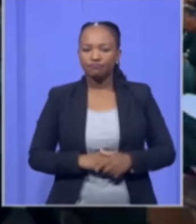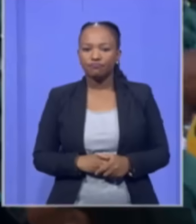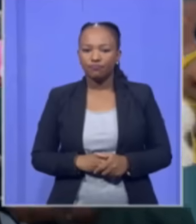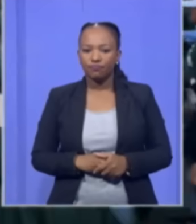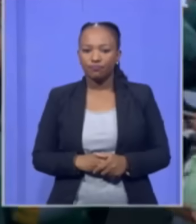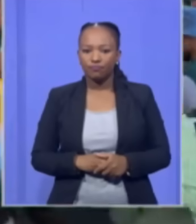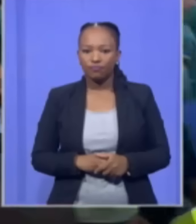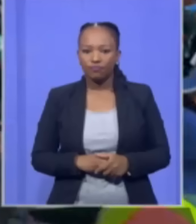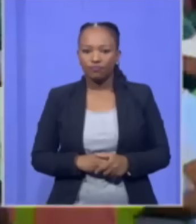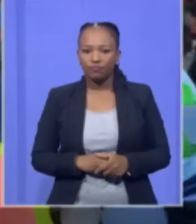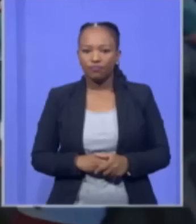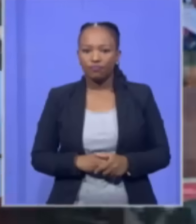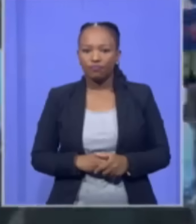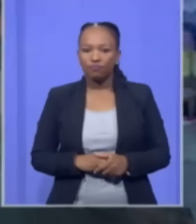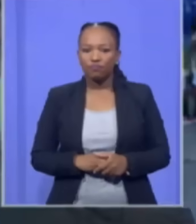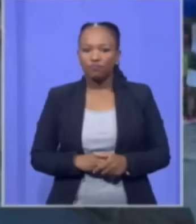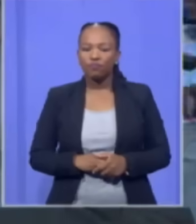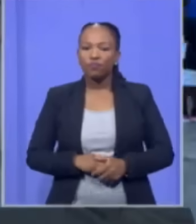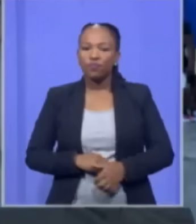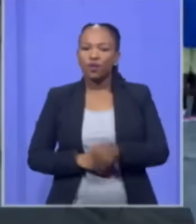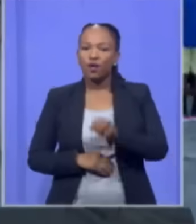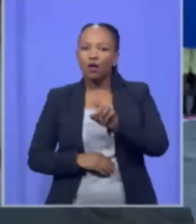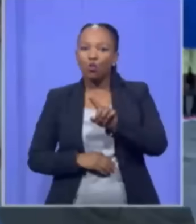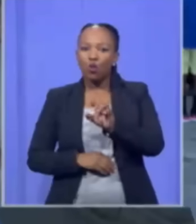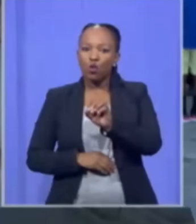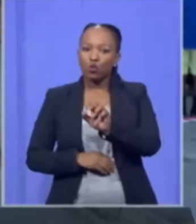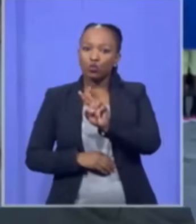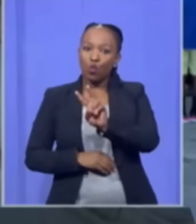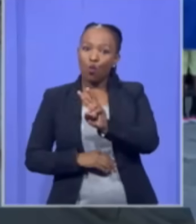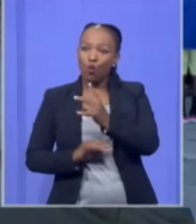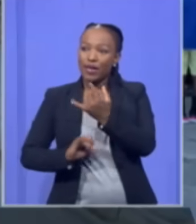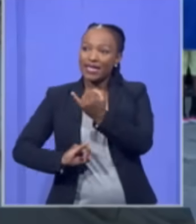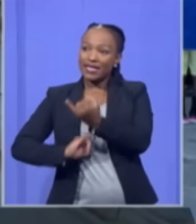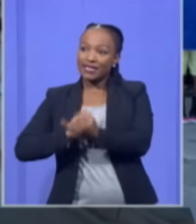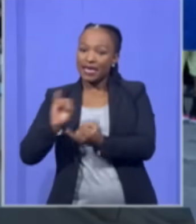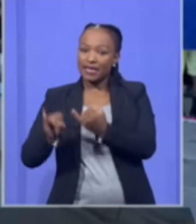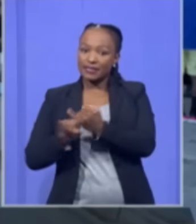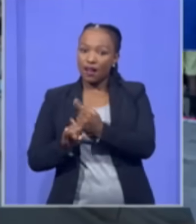There are 102 international runners from Kenya, Philippines,